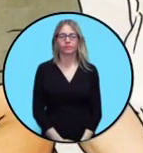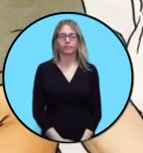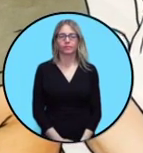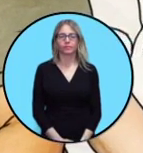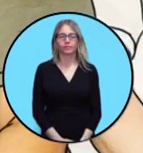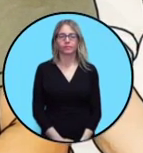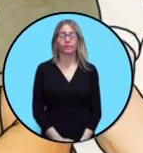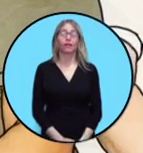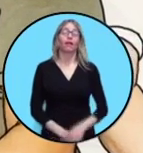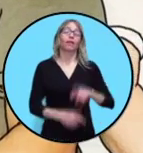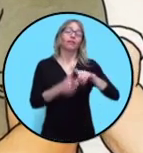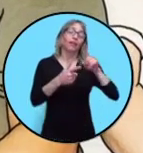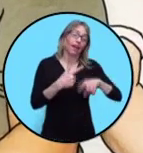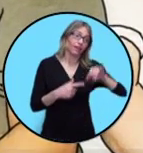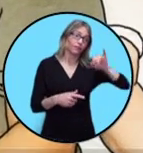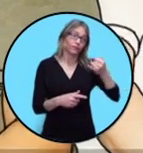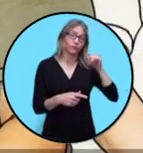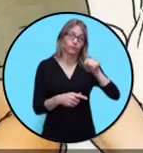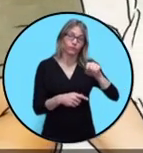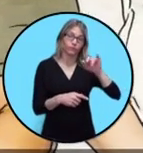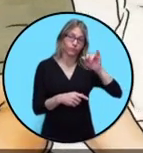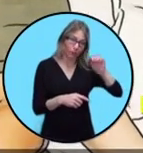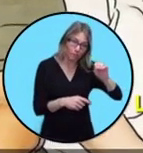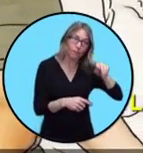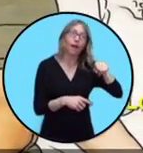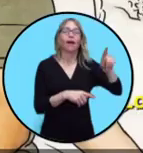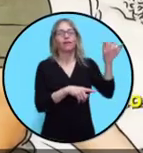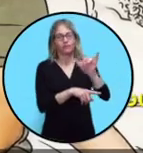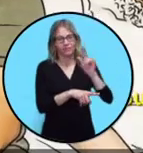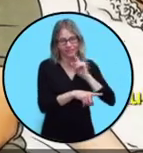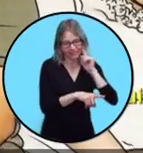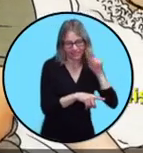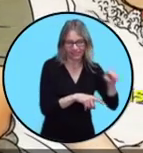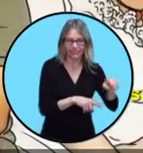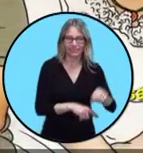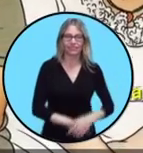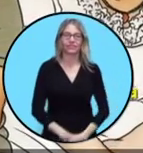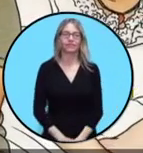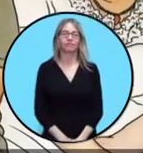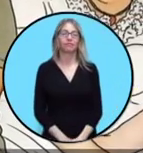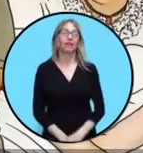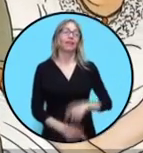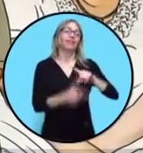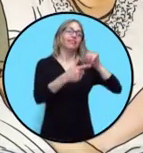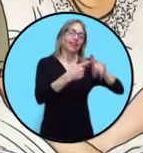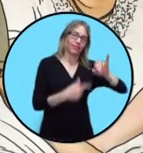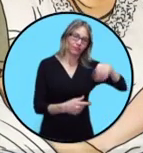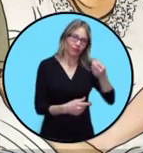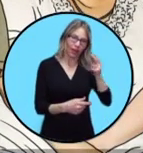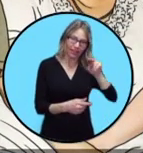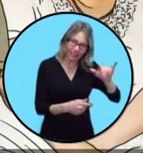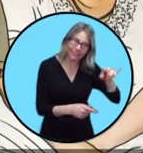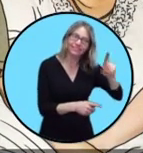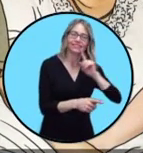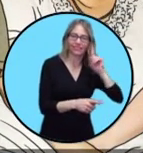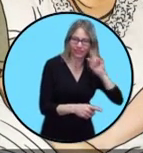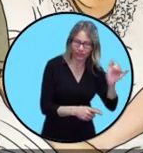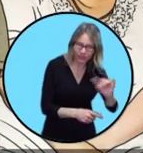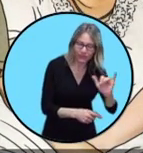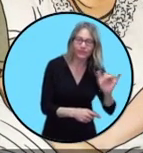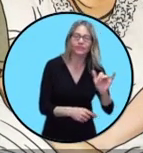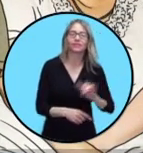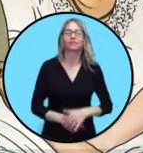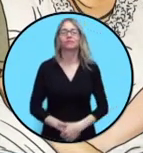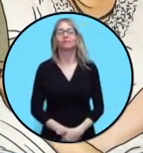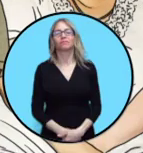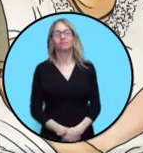And she's then gone. JM. And then JM. JM. Who's deaf. Deaf. And then Johnny.